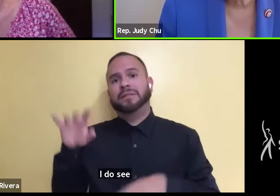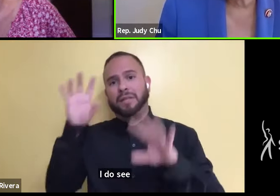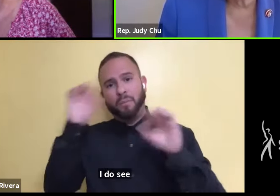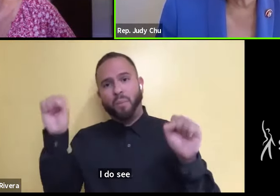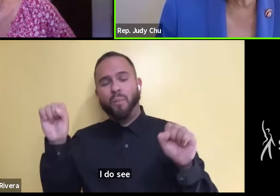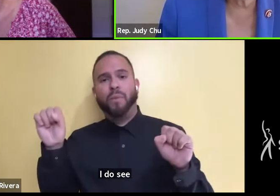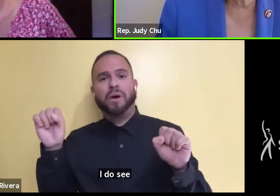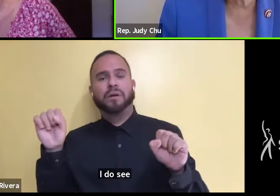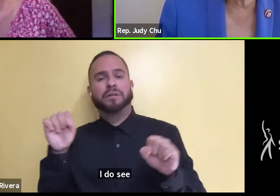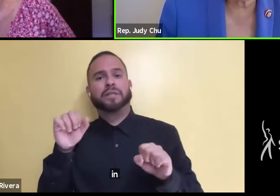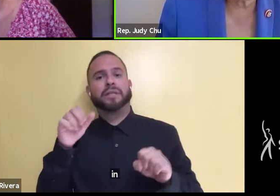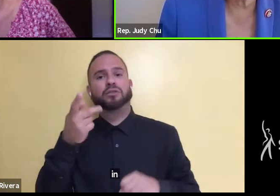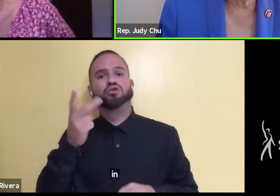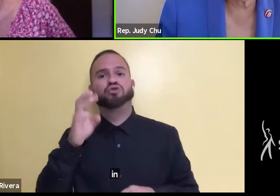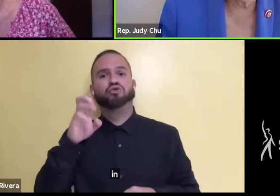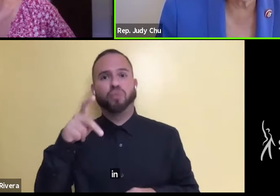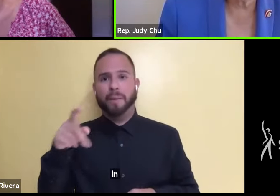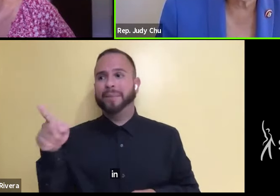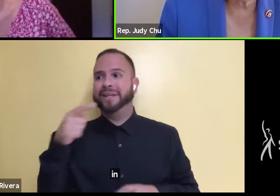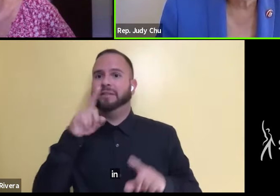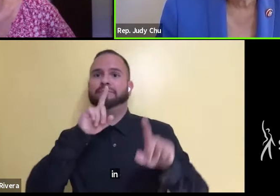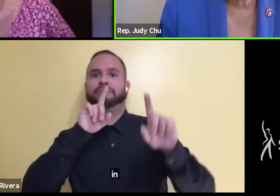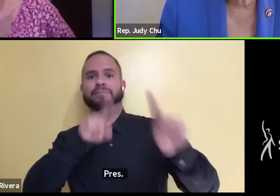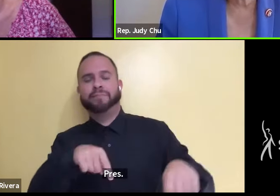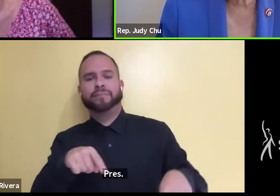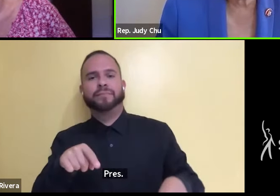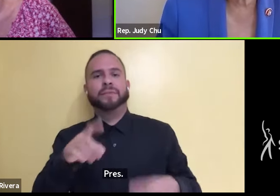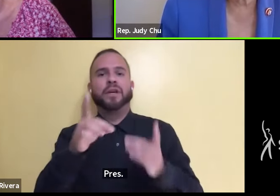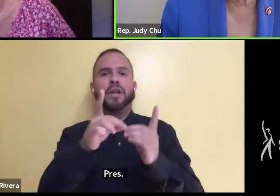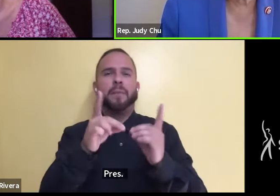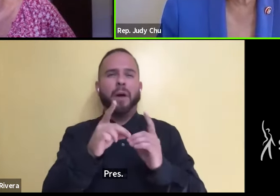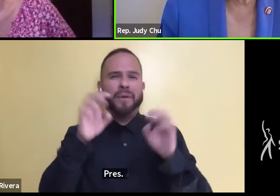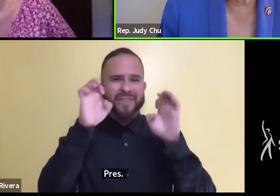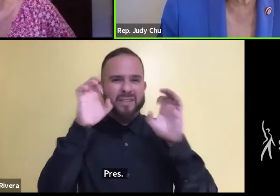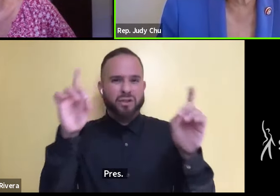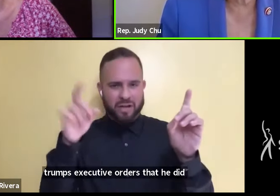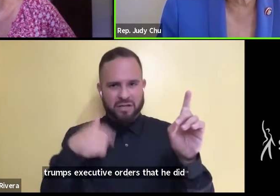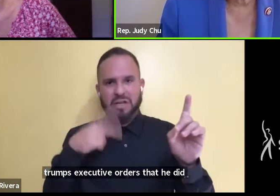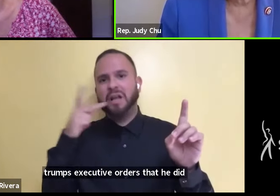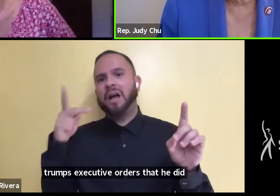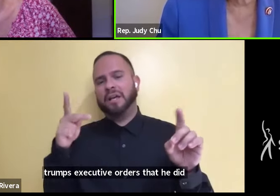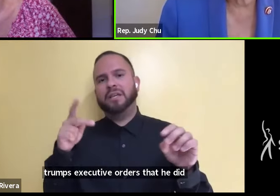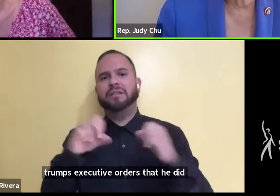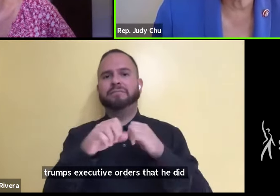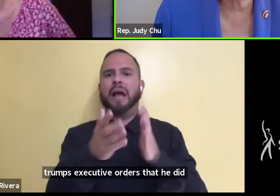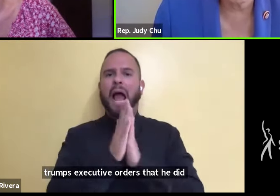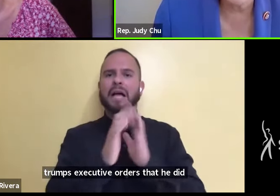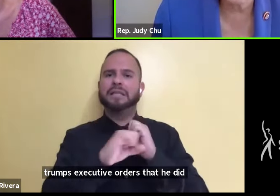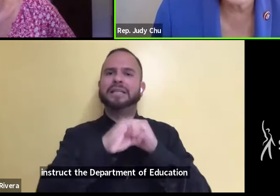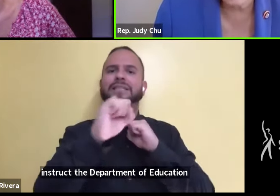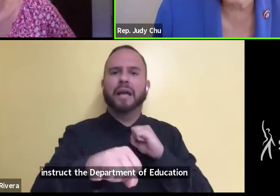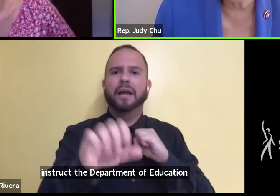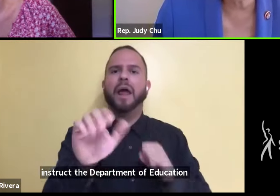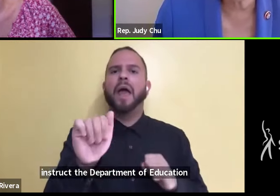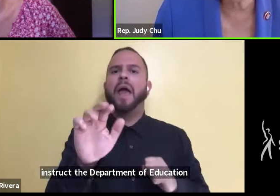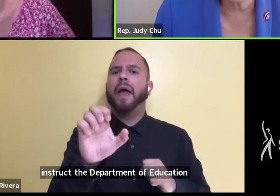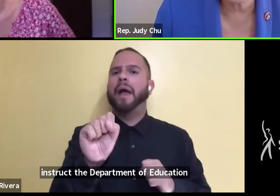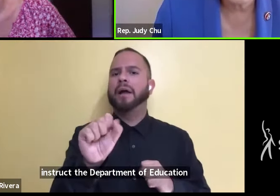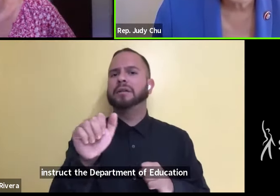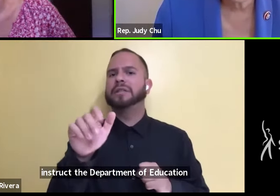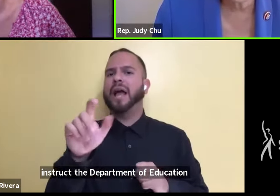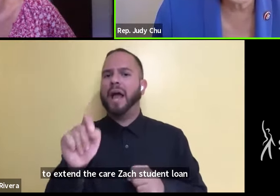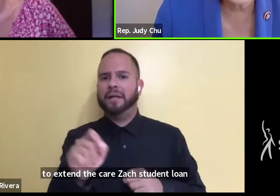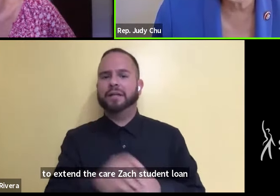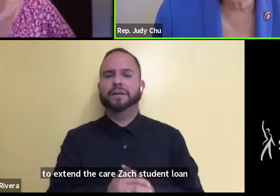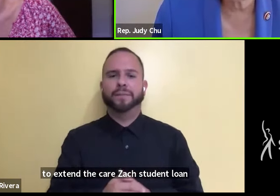did instruct the Department of Education to extend the CARES Act student loan forbearance, the